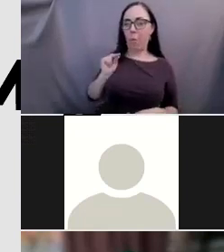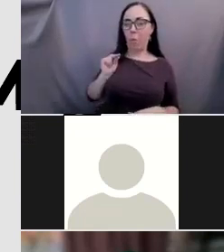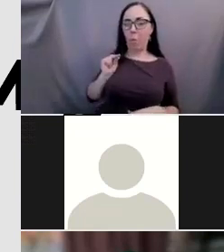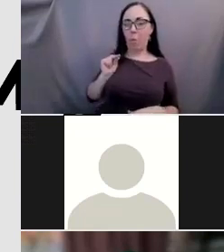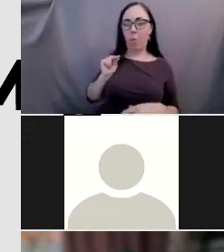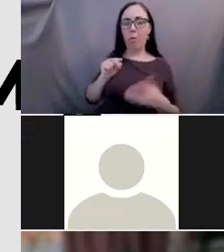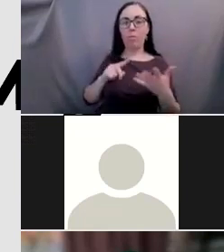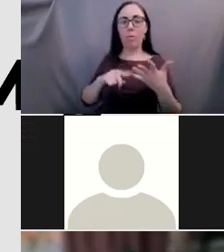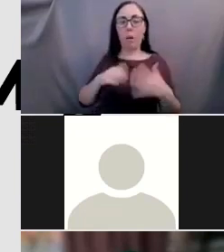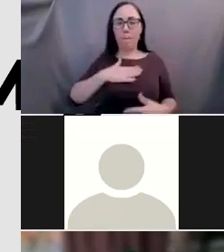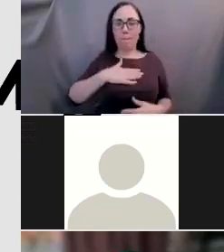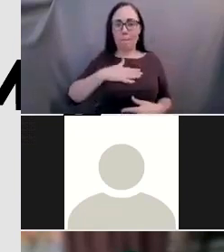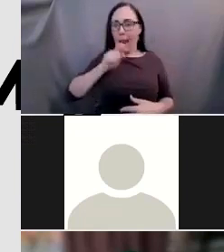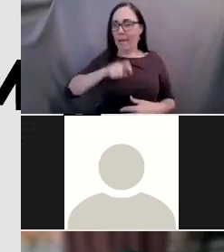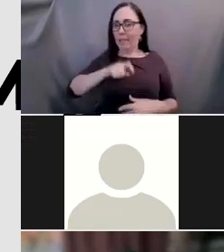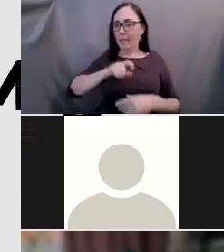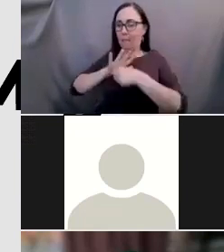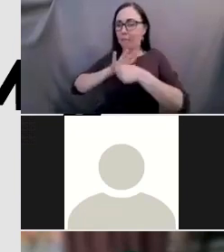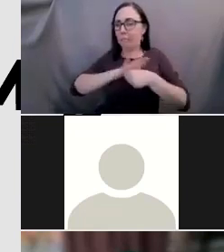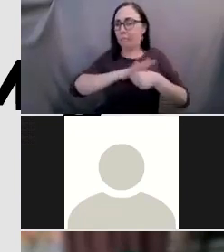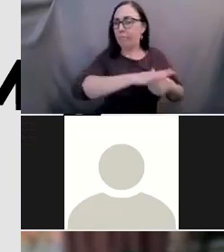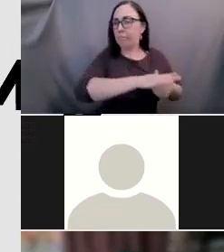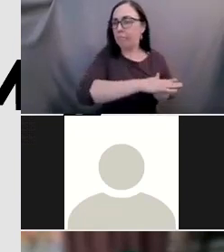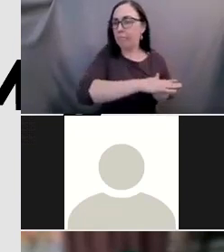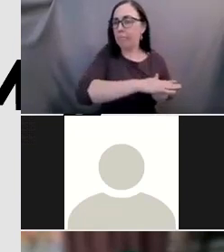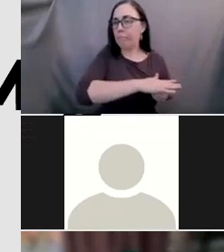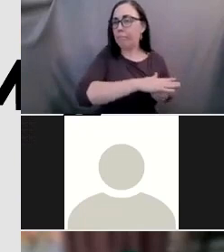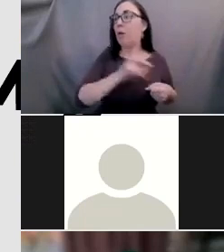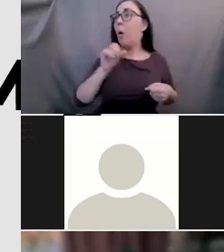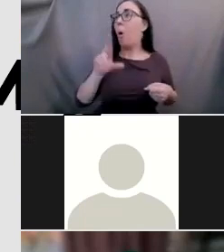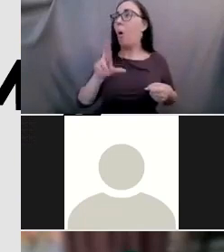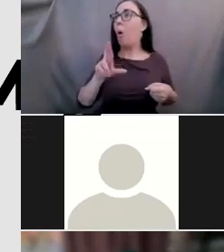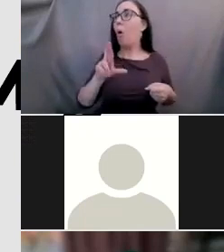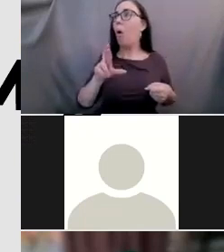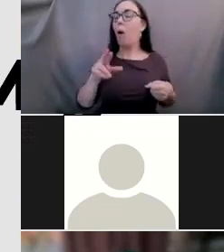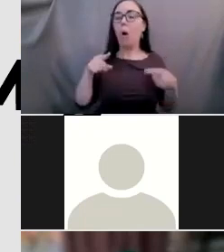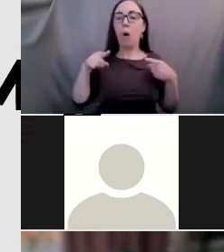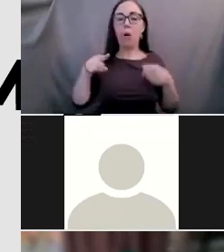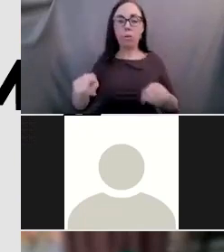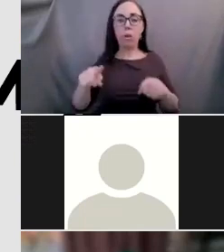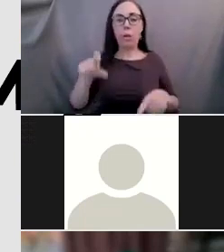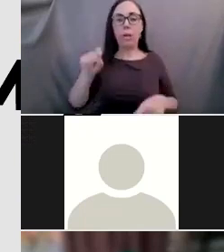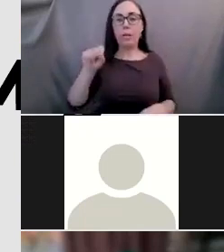suppressing your own needs, or being still during a sexual assault.